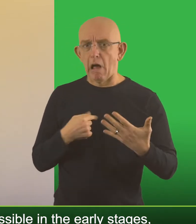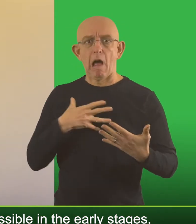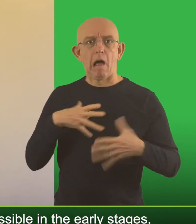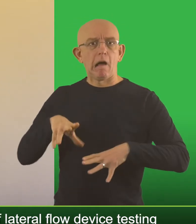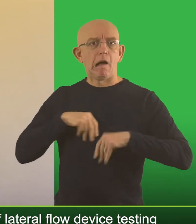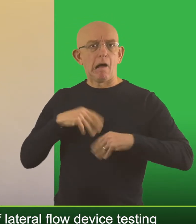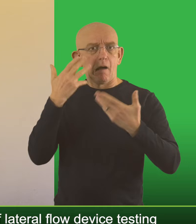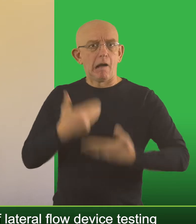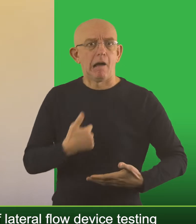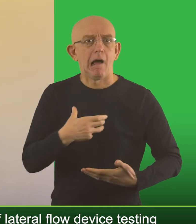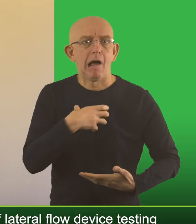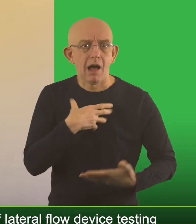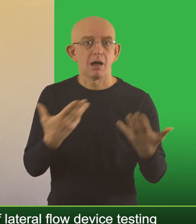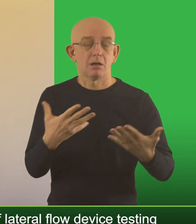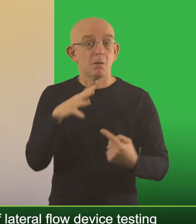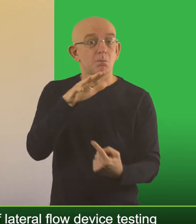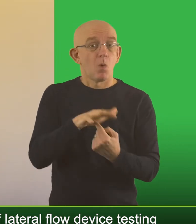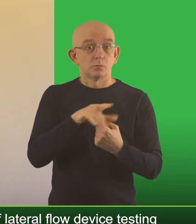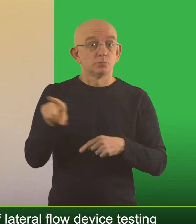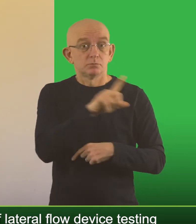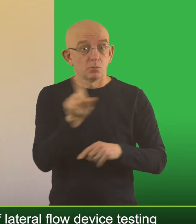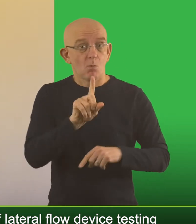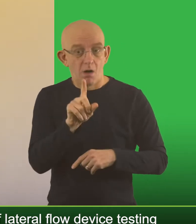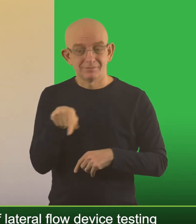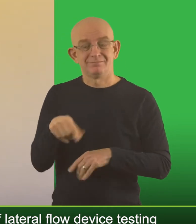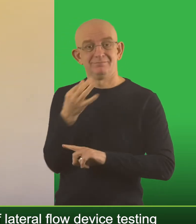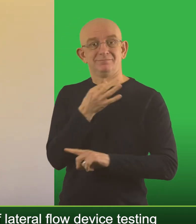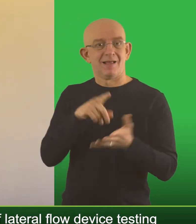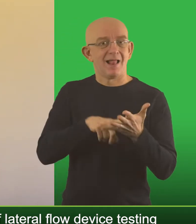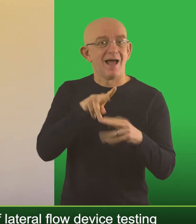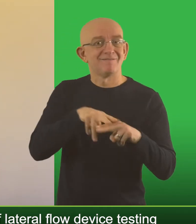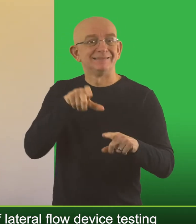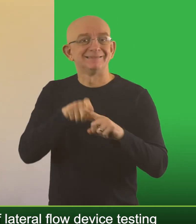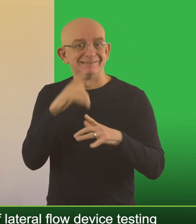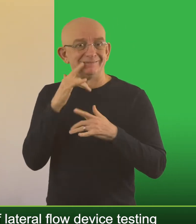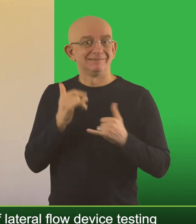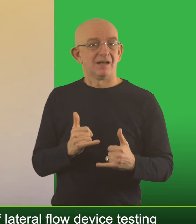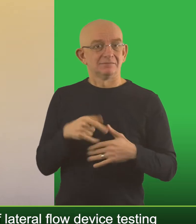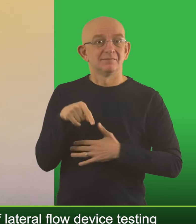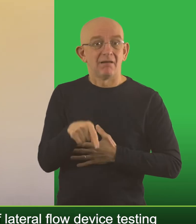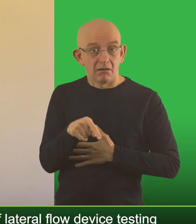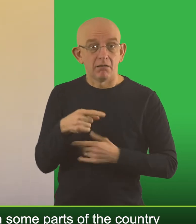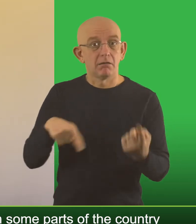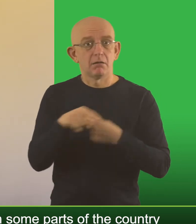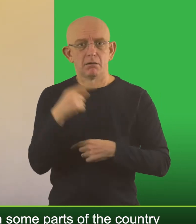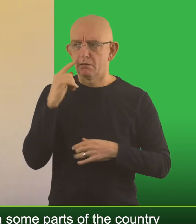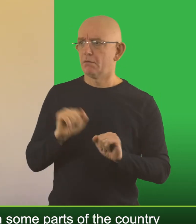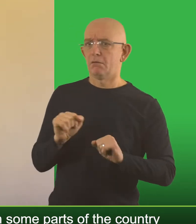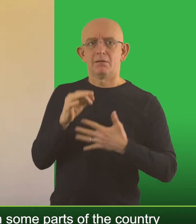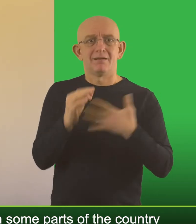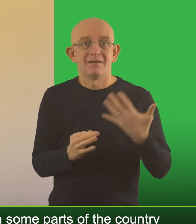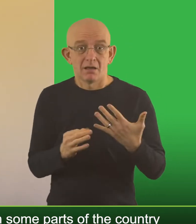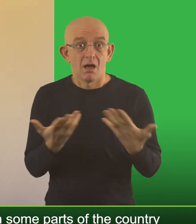become symptomatic. That matters because the importance of lateral flow device testings for people without symptoms matters that bit more.